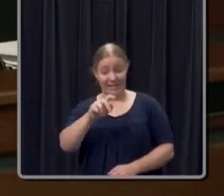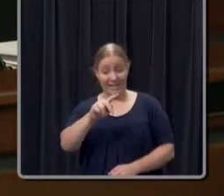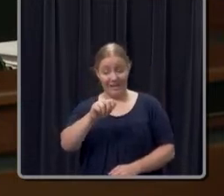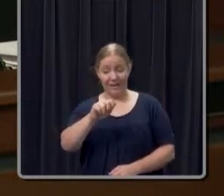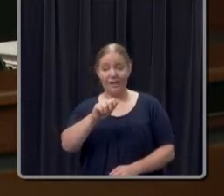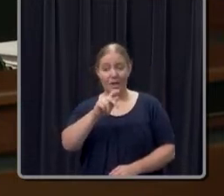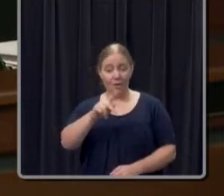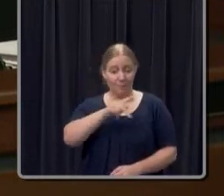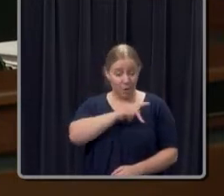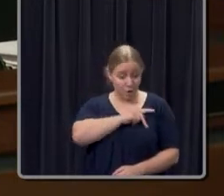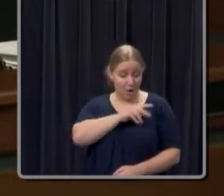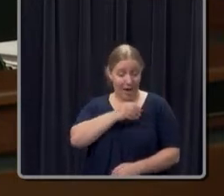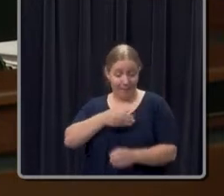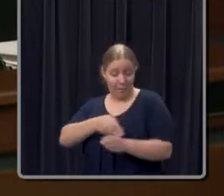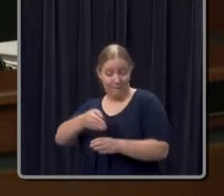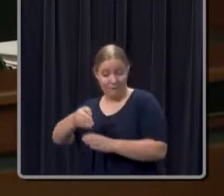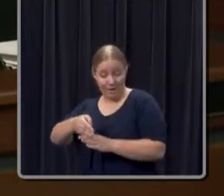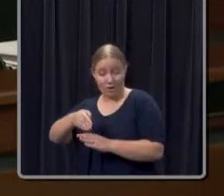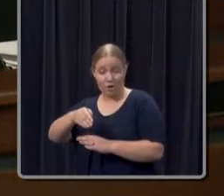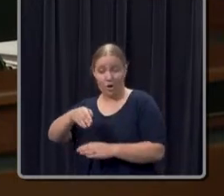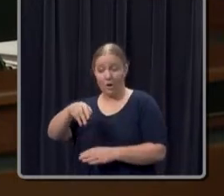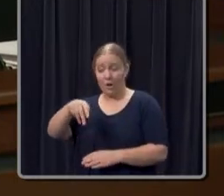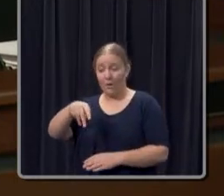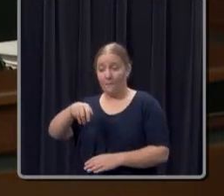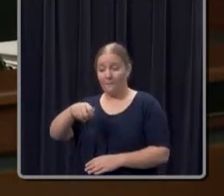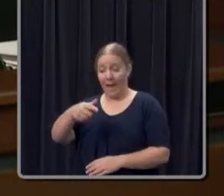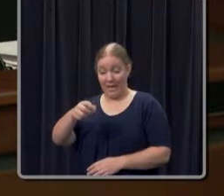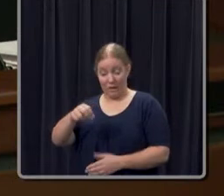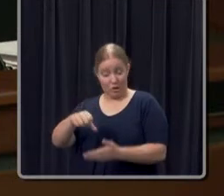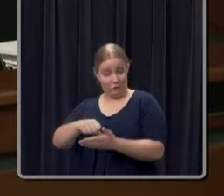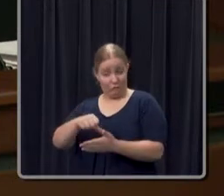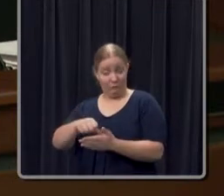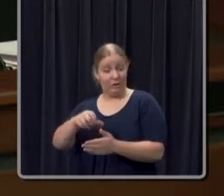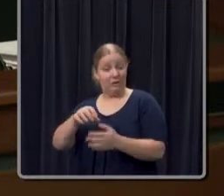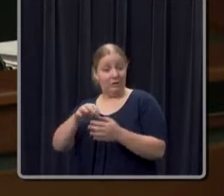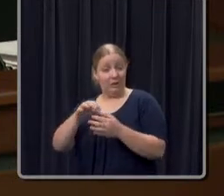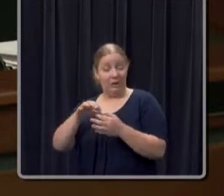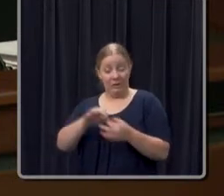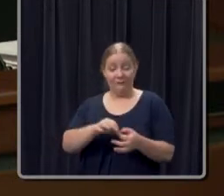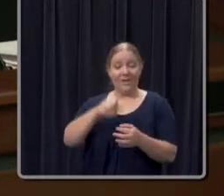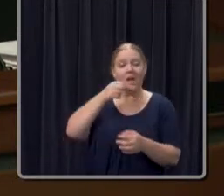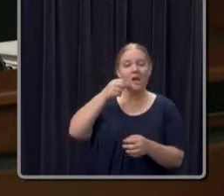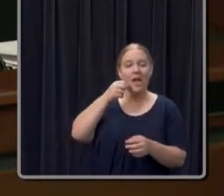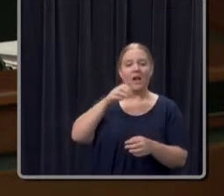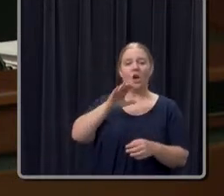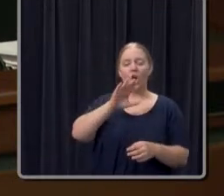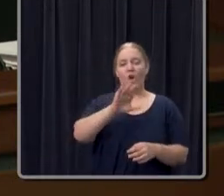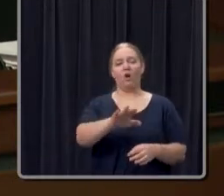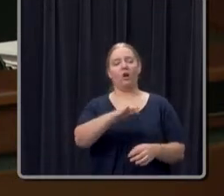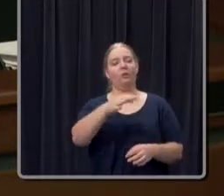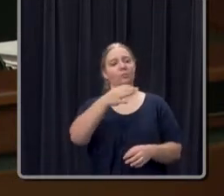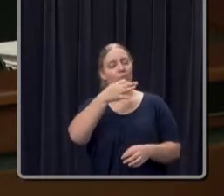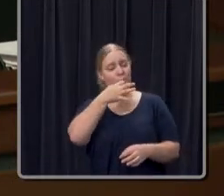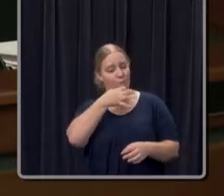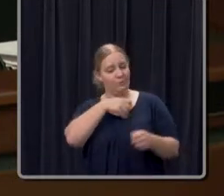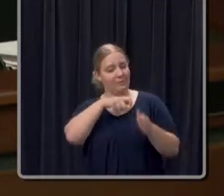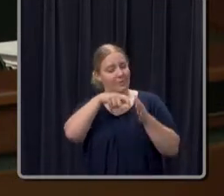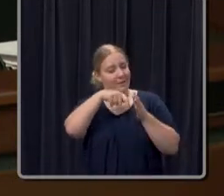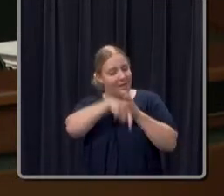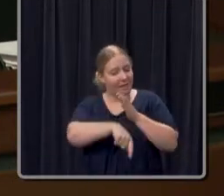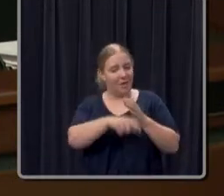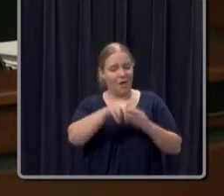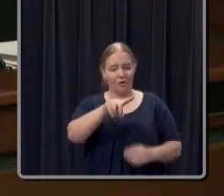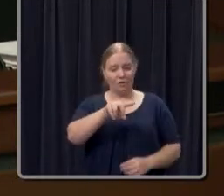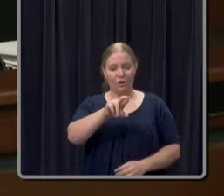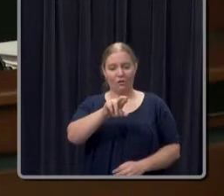personal as well as professional page of yesterday and the articulation of what Dr. Yeager was really talking